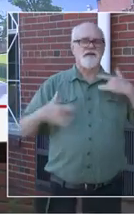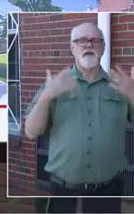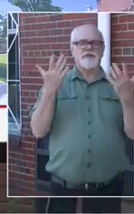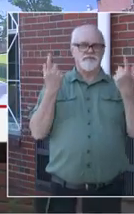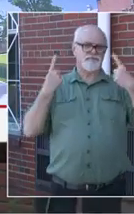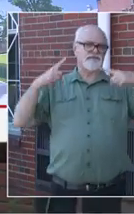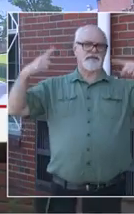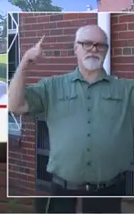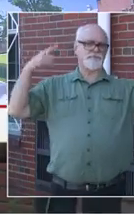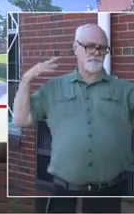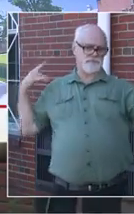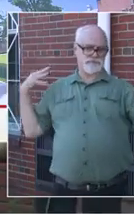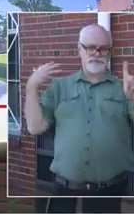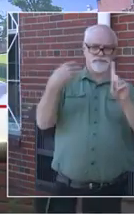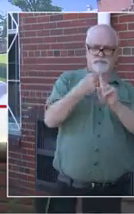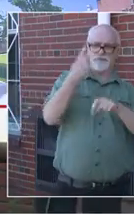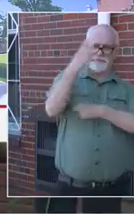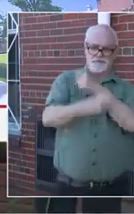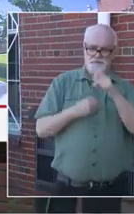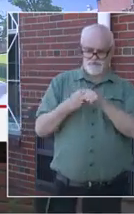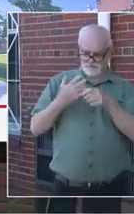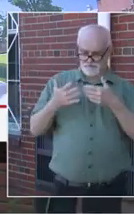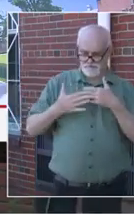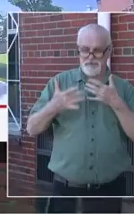to break the ground for Burroughs. Thank you.